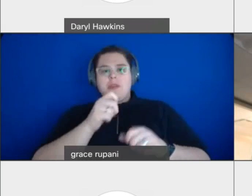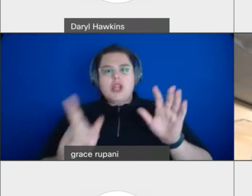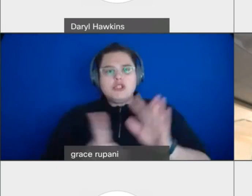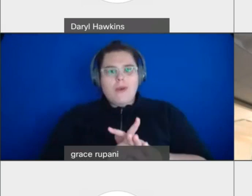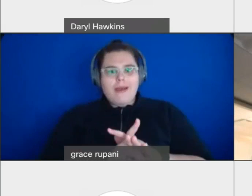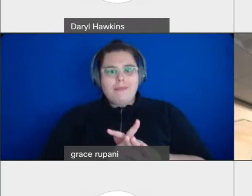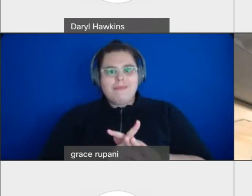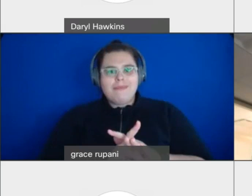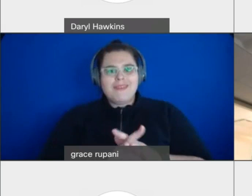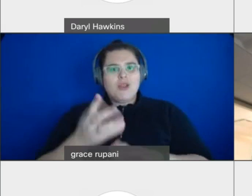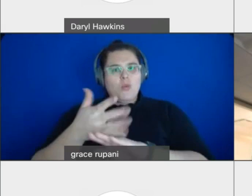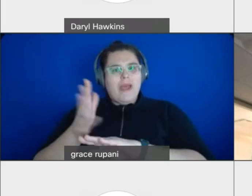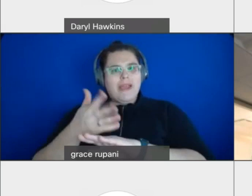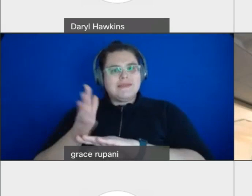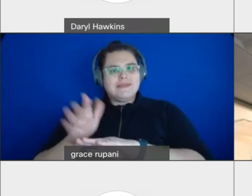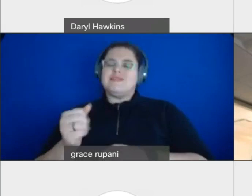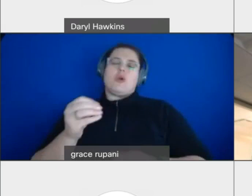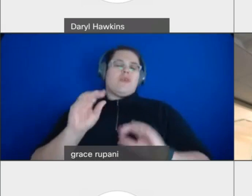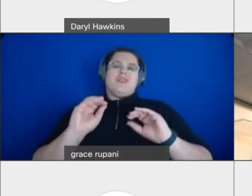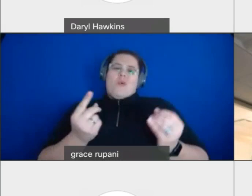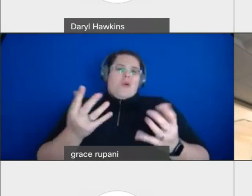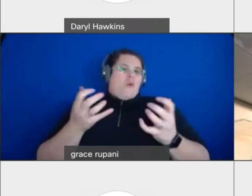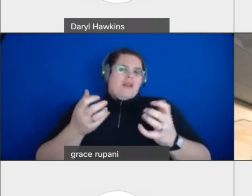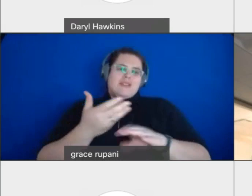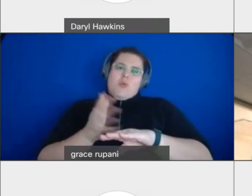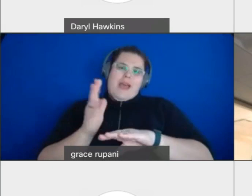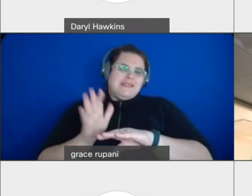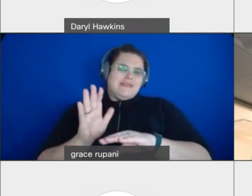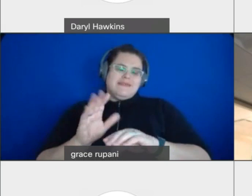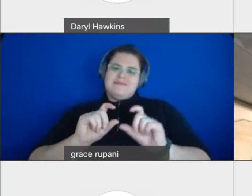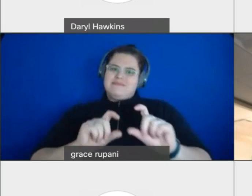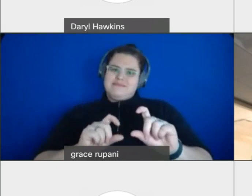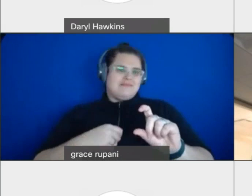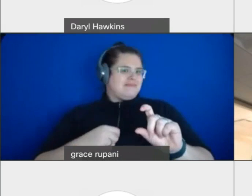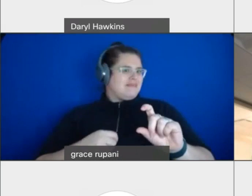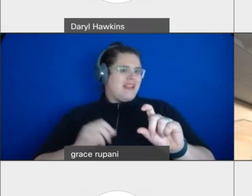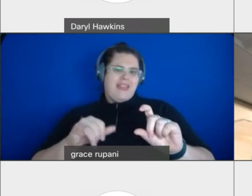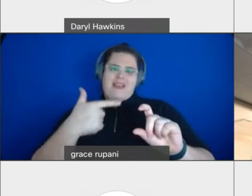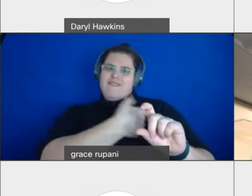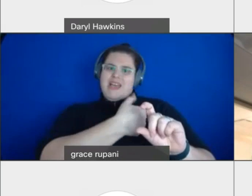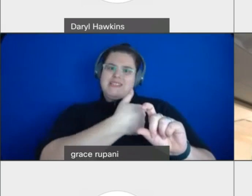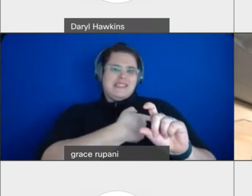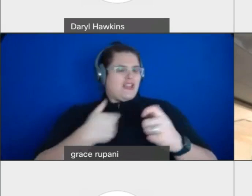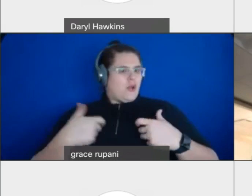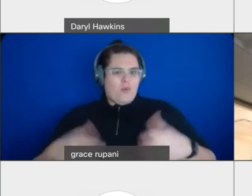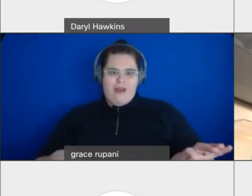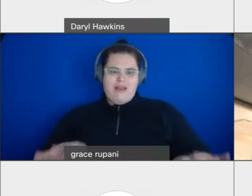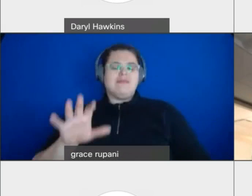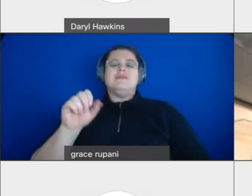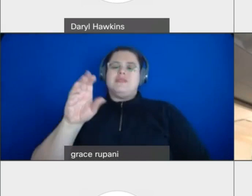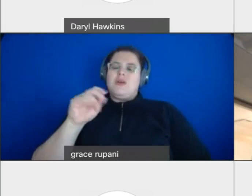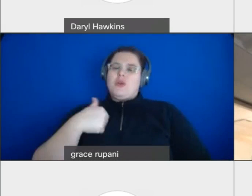plan effectively. And I believe we're doing the best that we can to ensure that